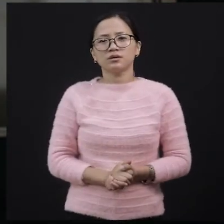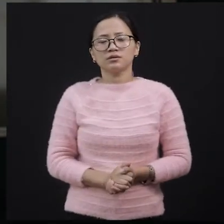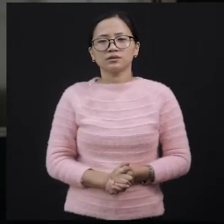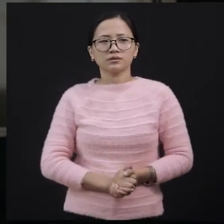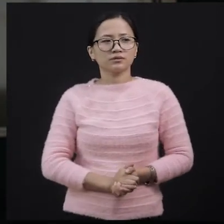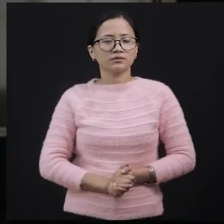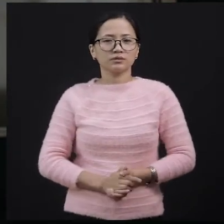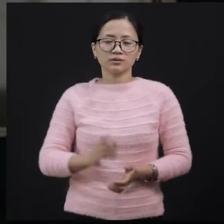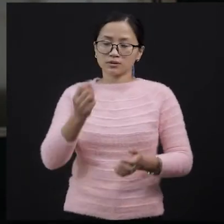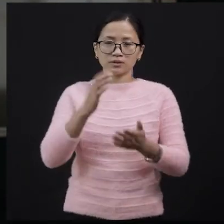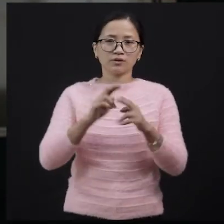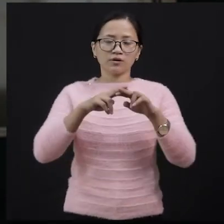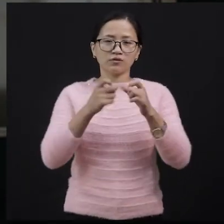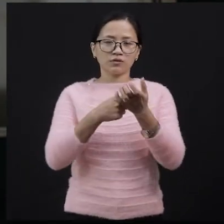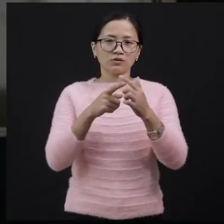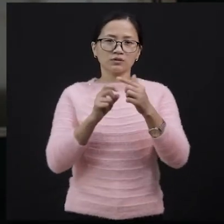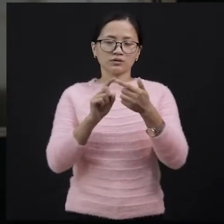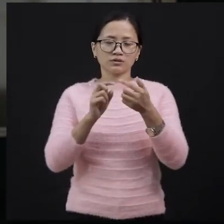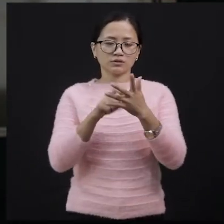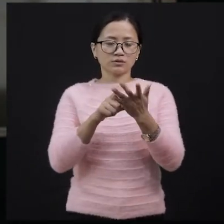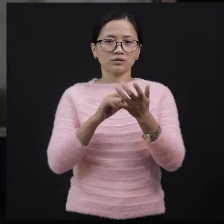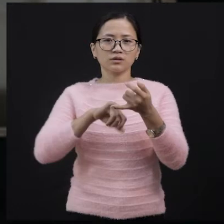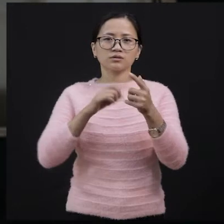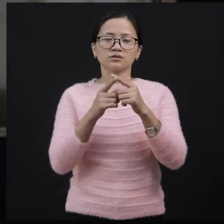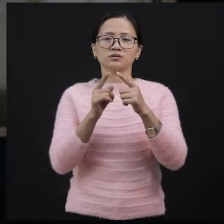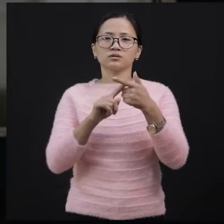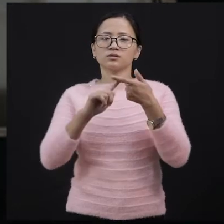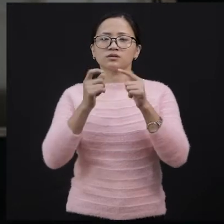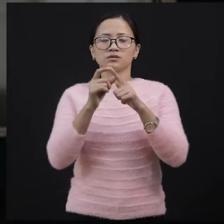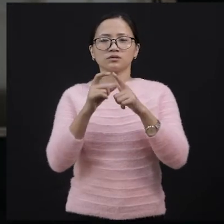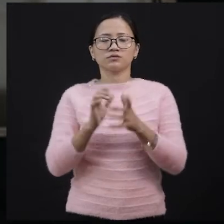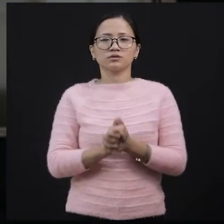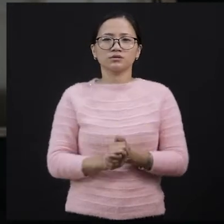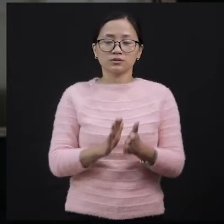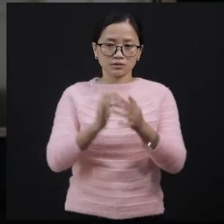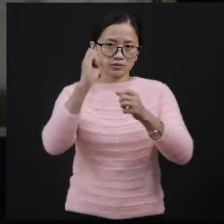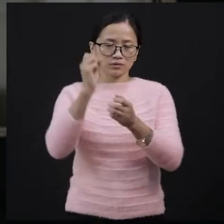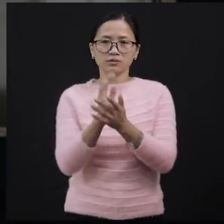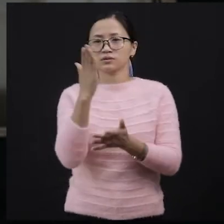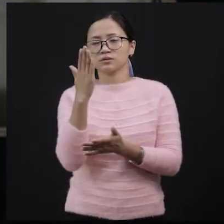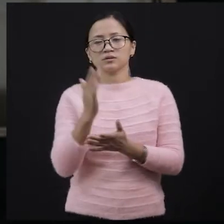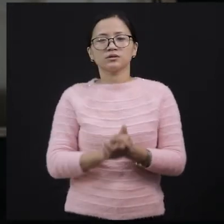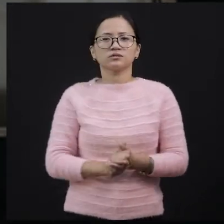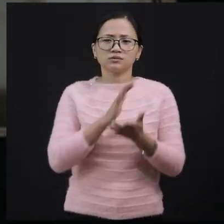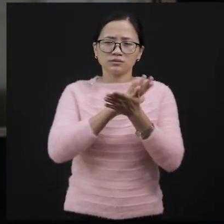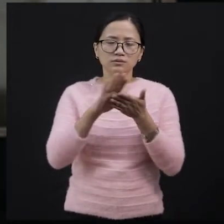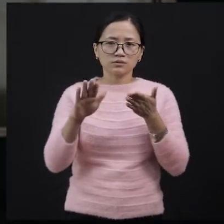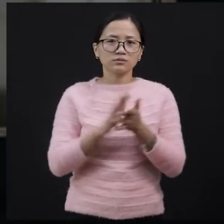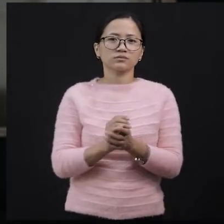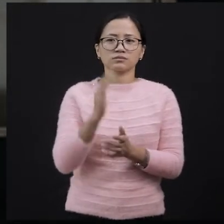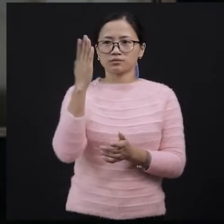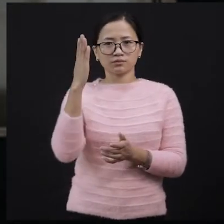glass. Okay, even for this, let's take example a glass, but this time it's not a clear